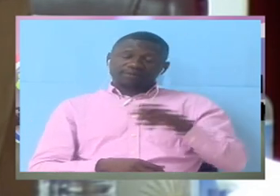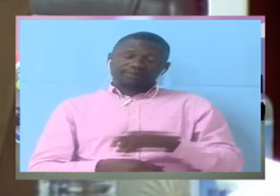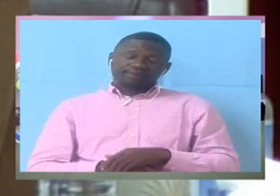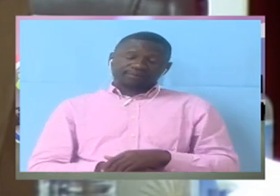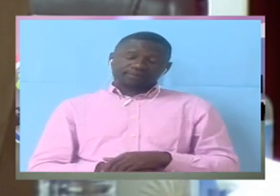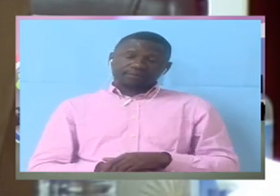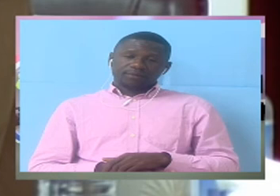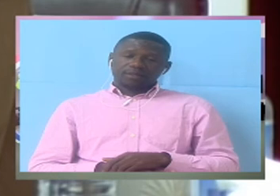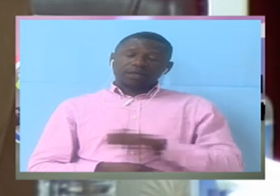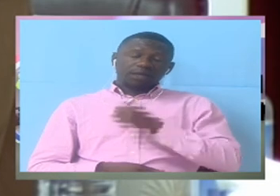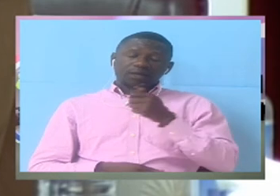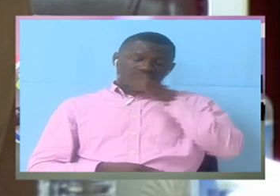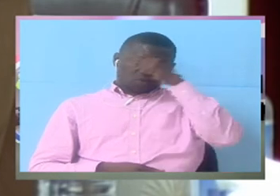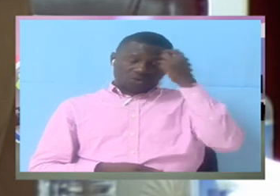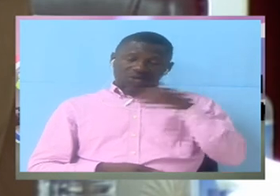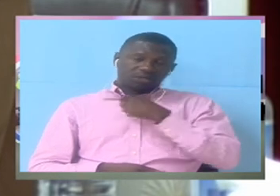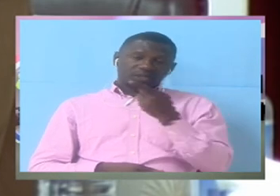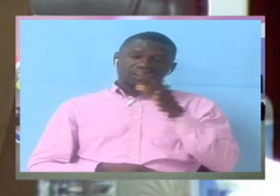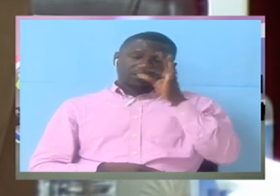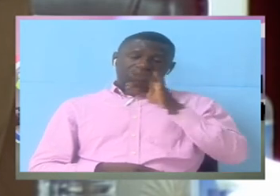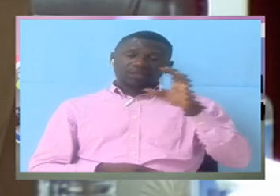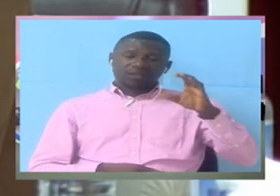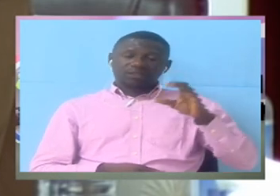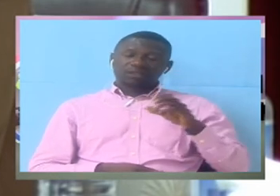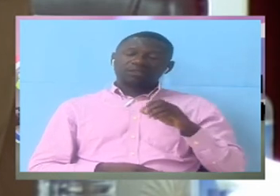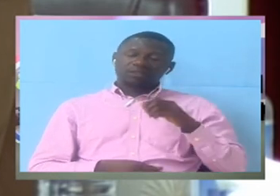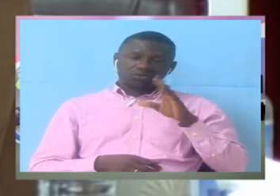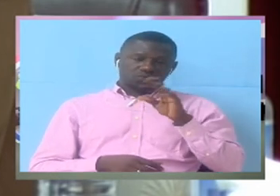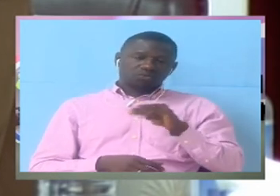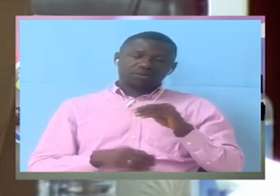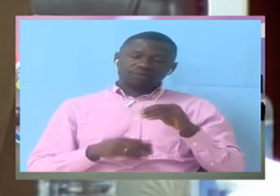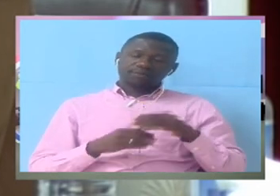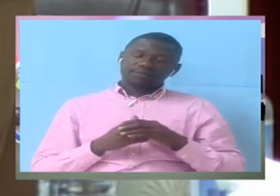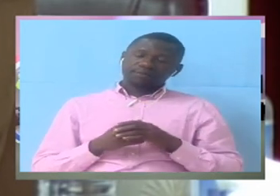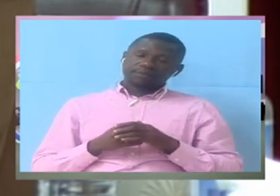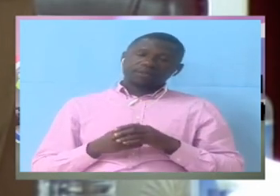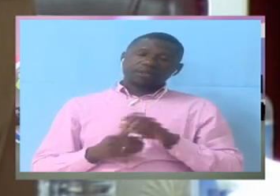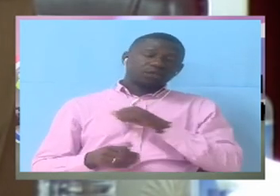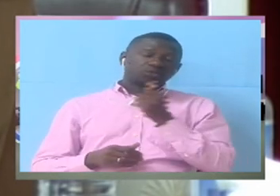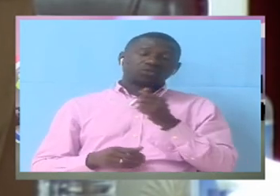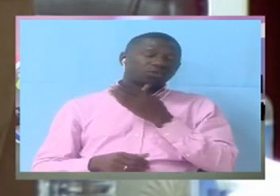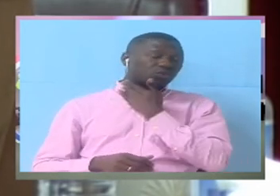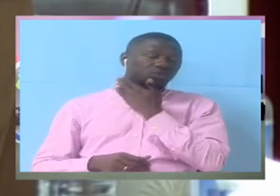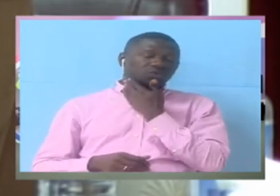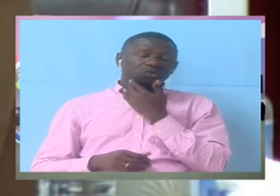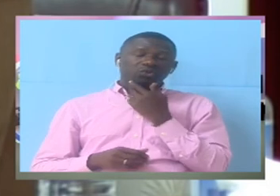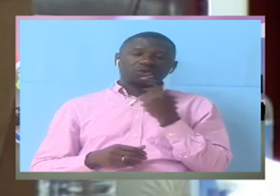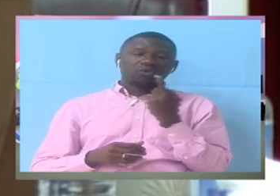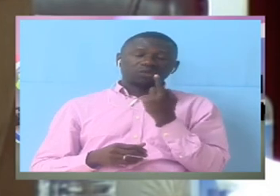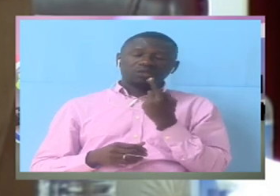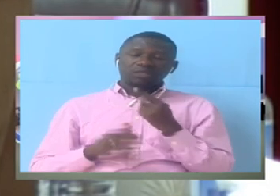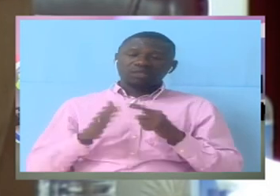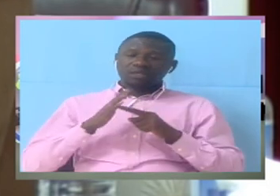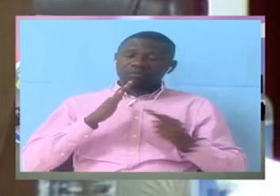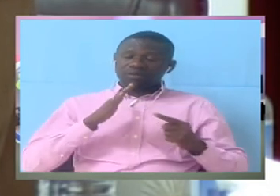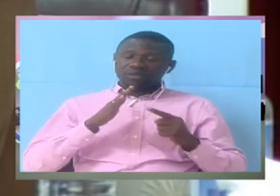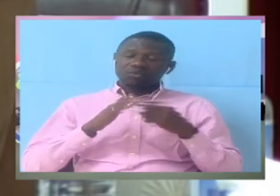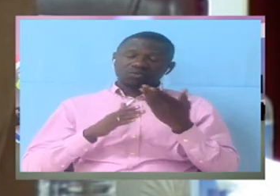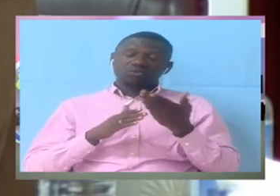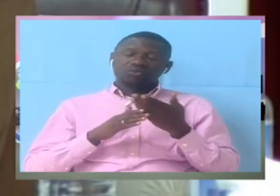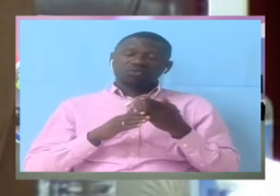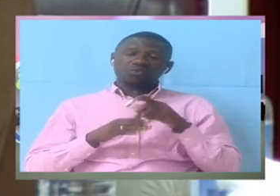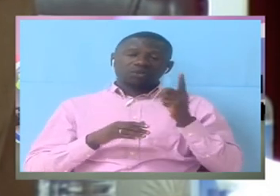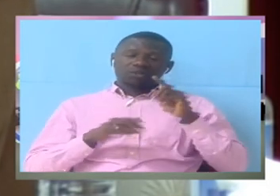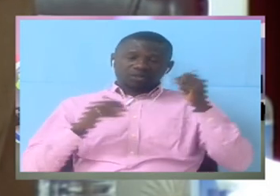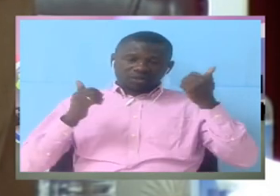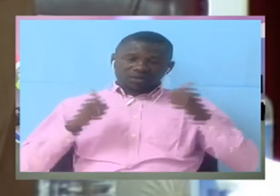the work that it is doing. And it's not just limited to what is